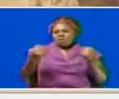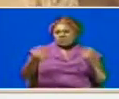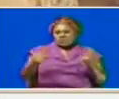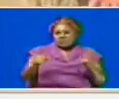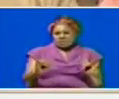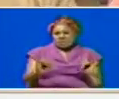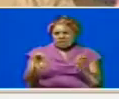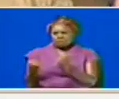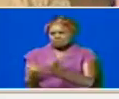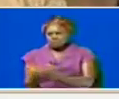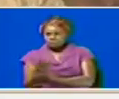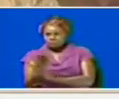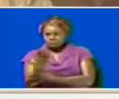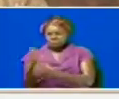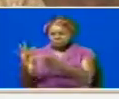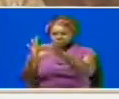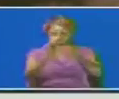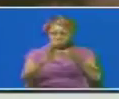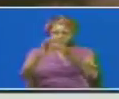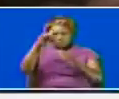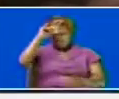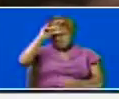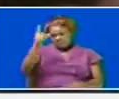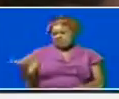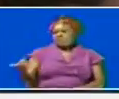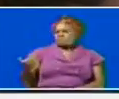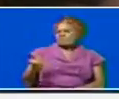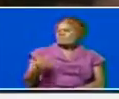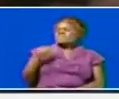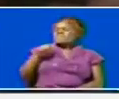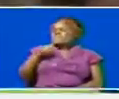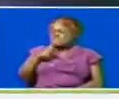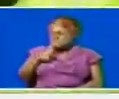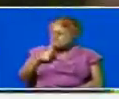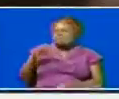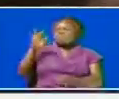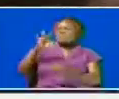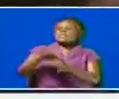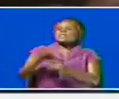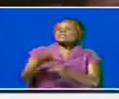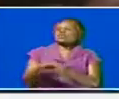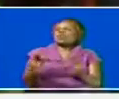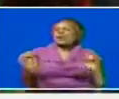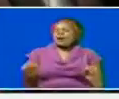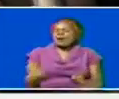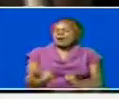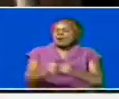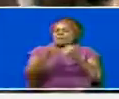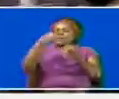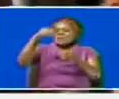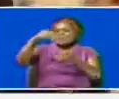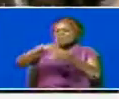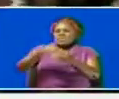towards the formation of a coalition government, demanding that a fresh presidential election should be held in